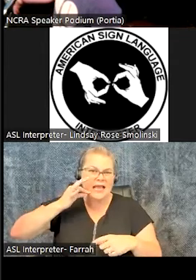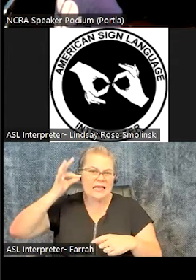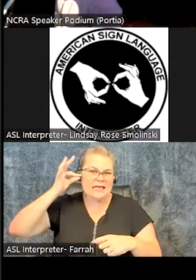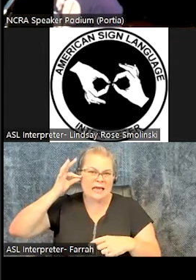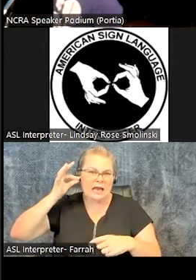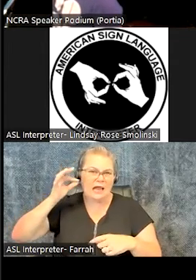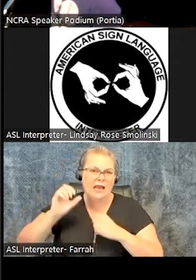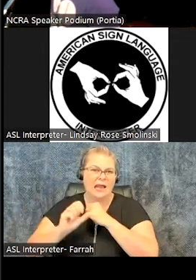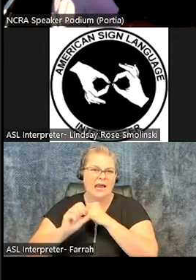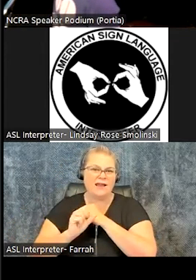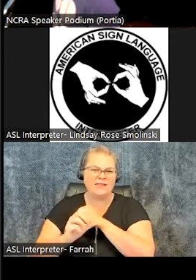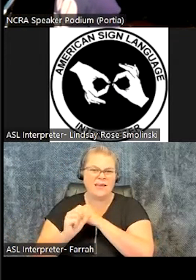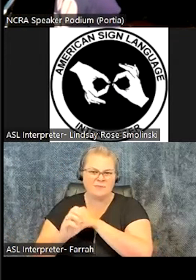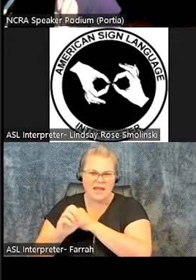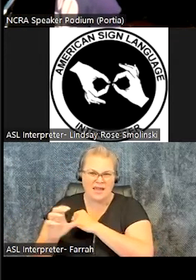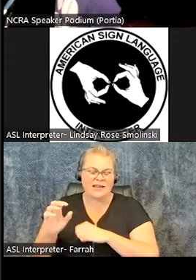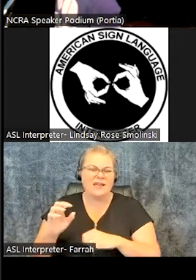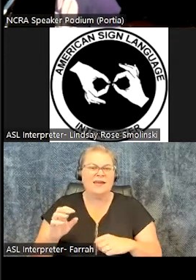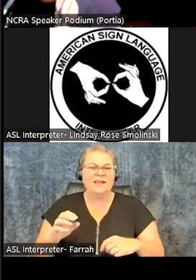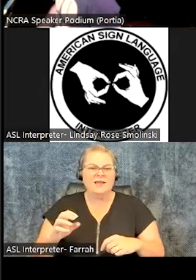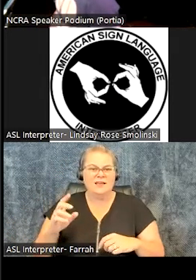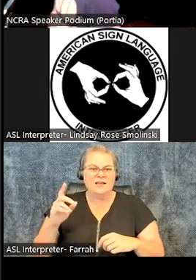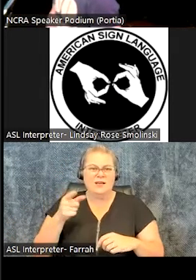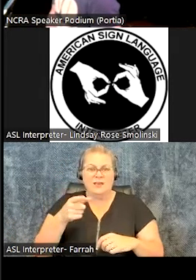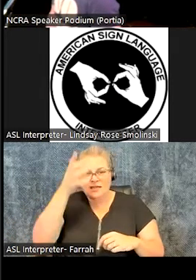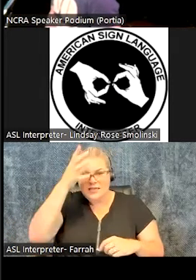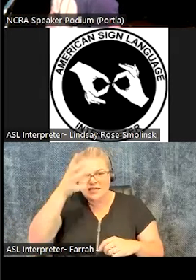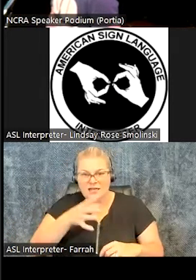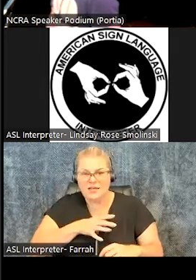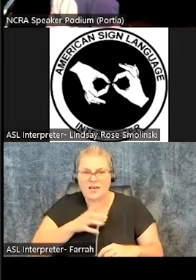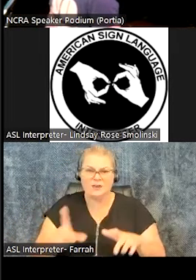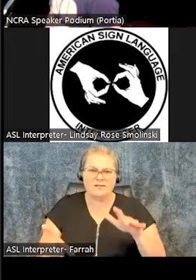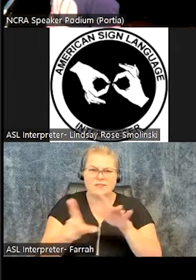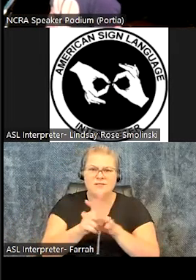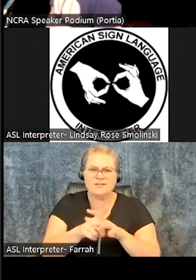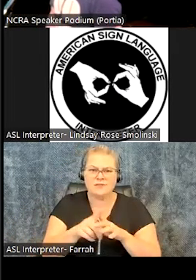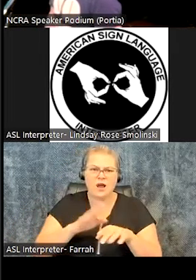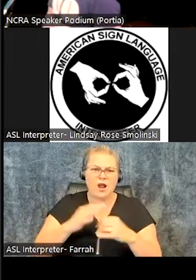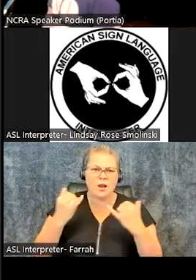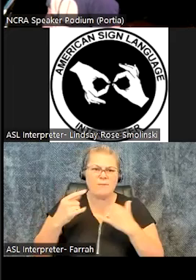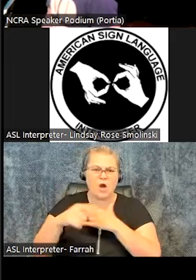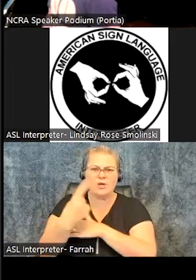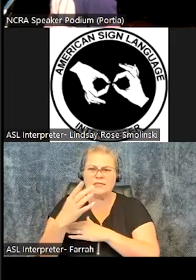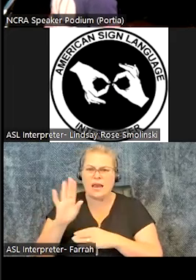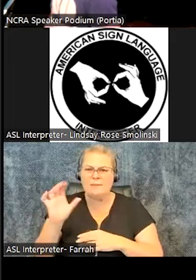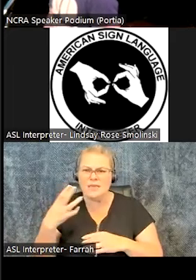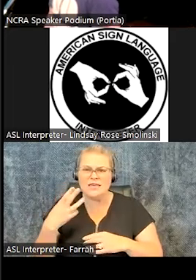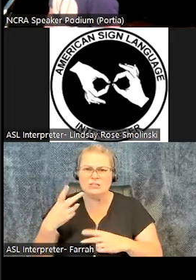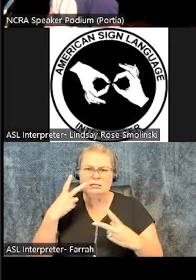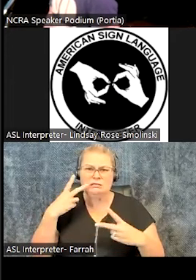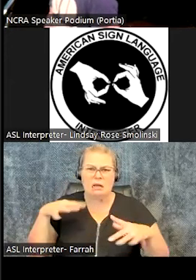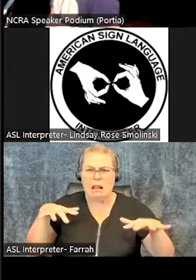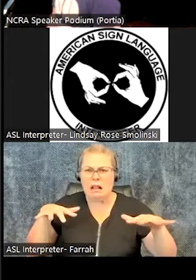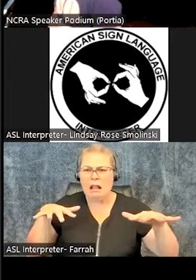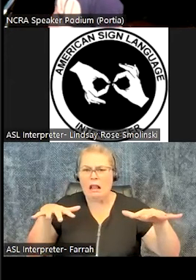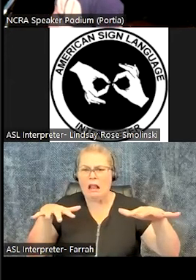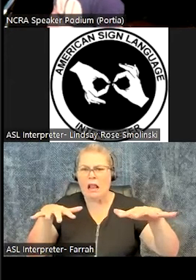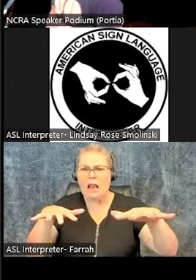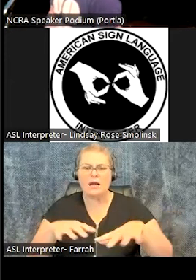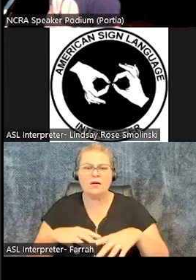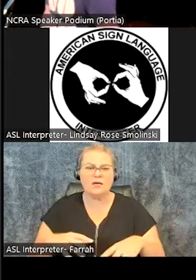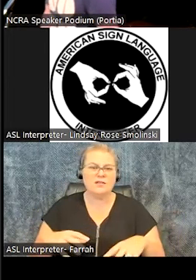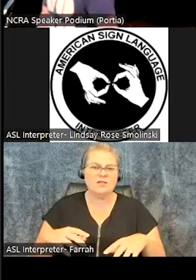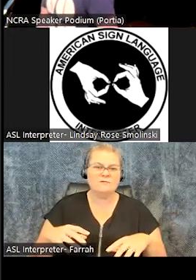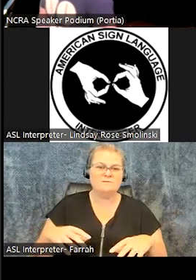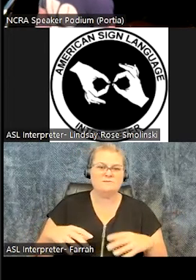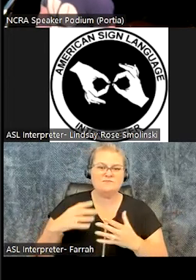where this man was showing up onto a modern day beach and seeing it littered with single-use disposables.